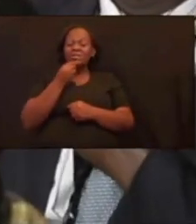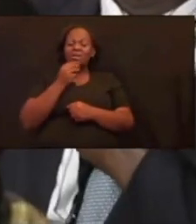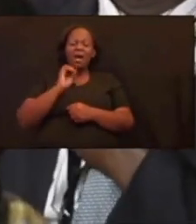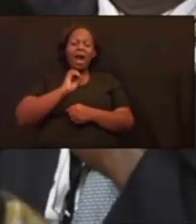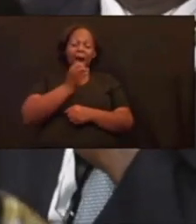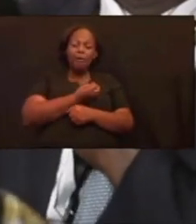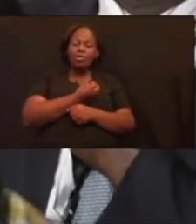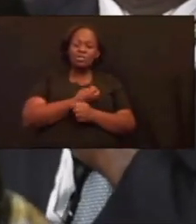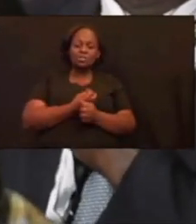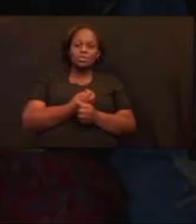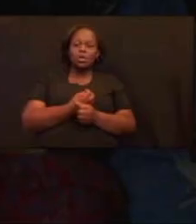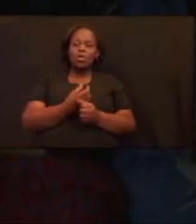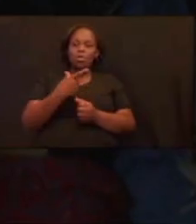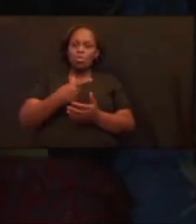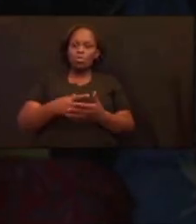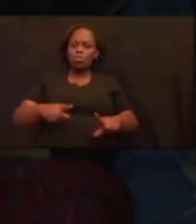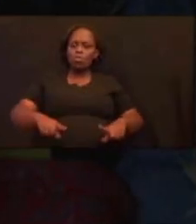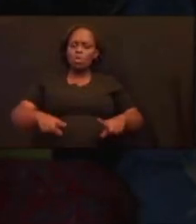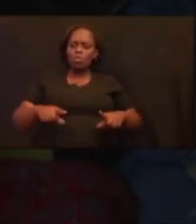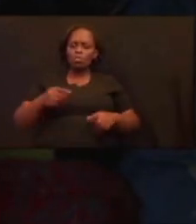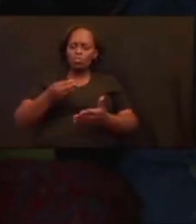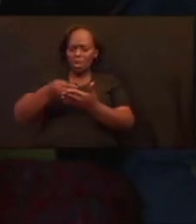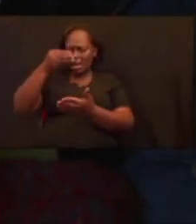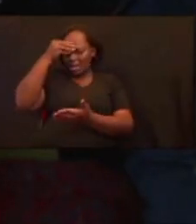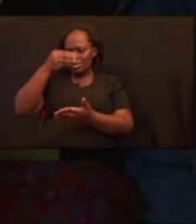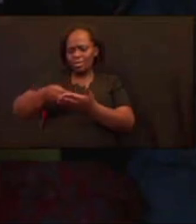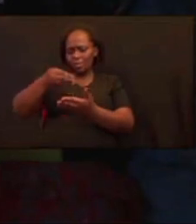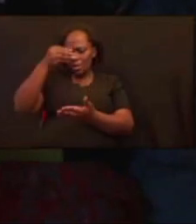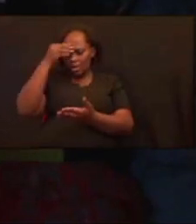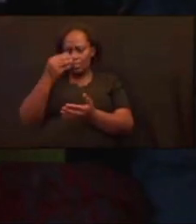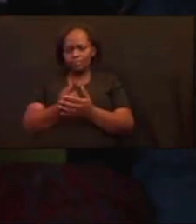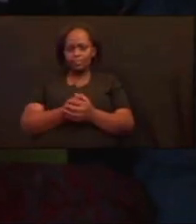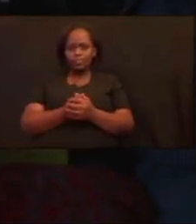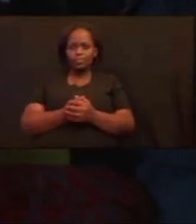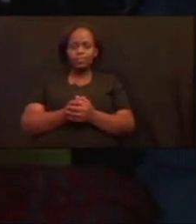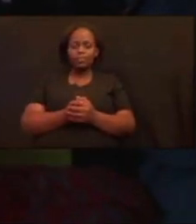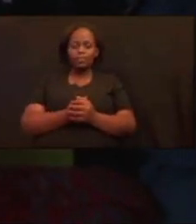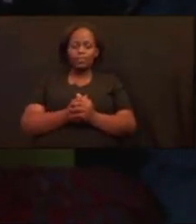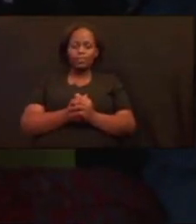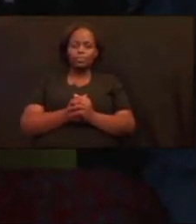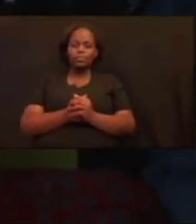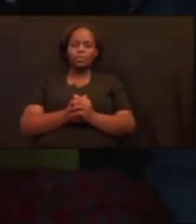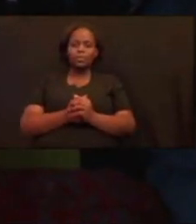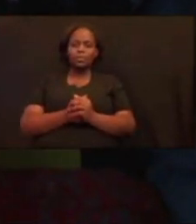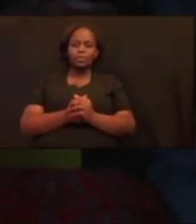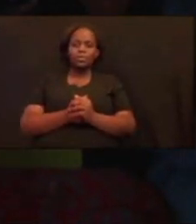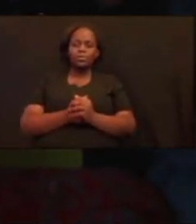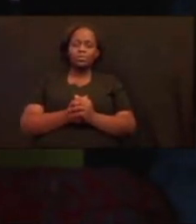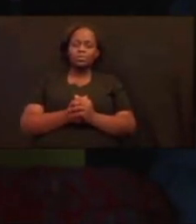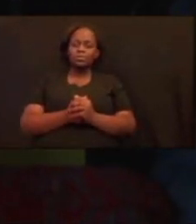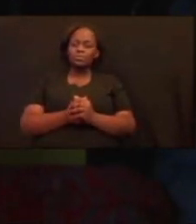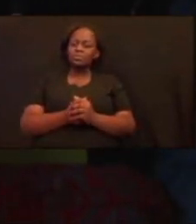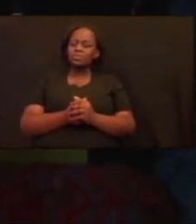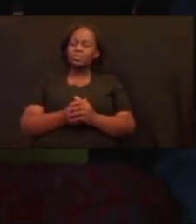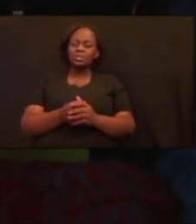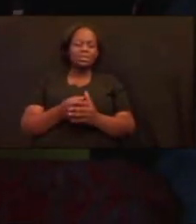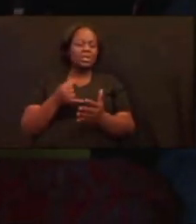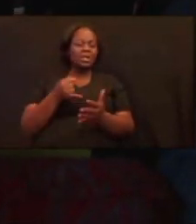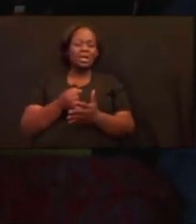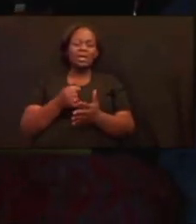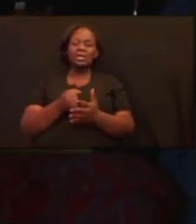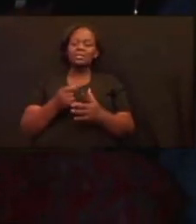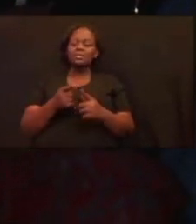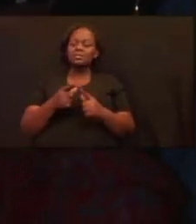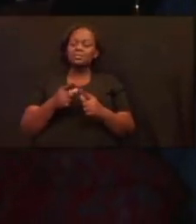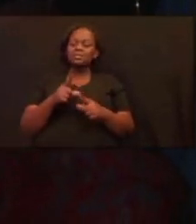has a very scarce, just like rain, coming upon people. It takes a lot to know God. And